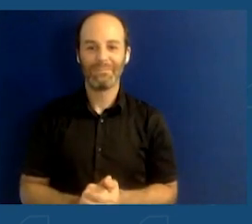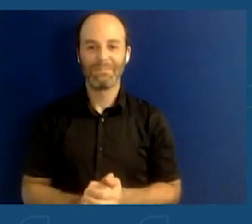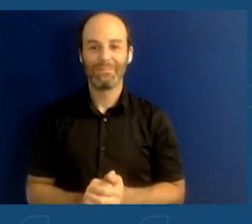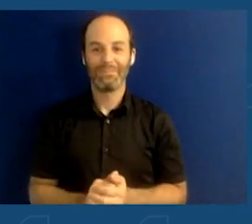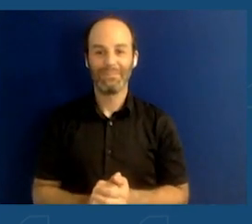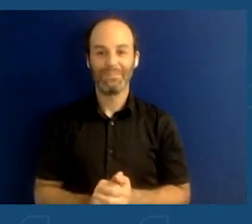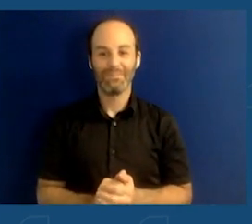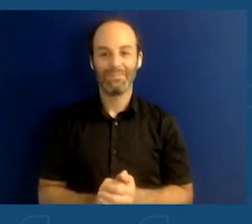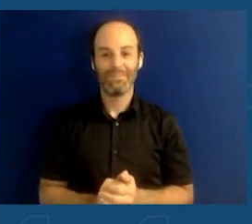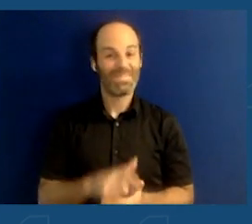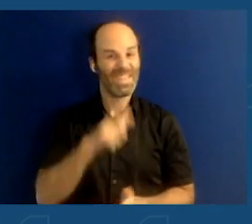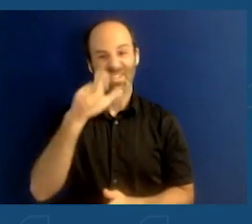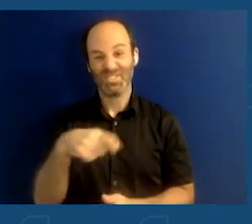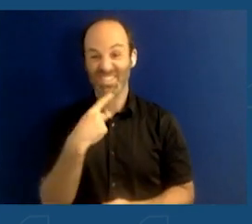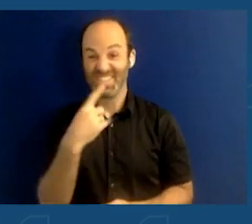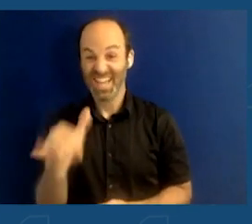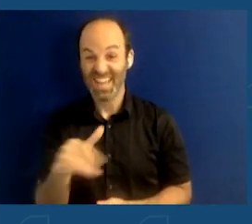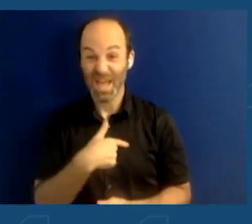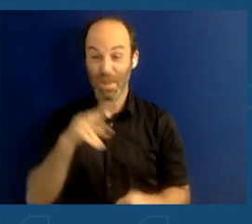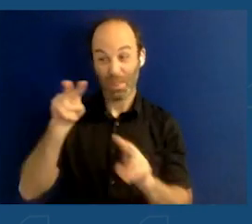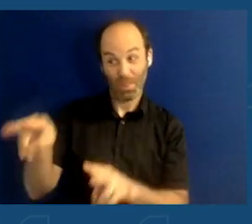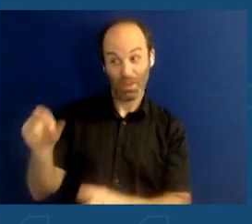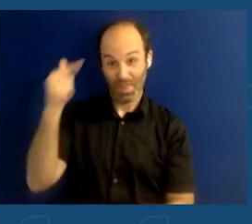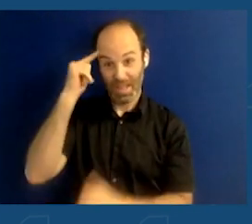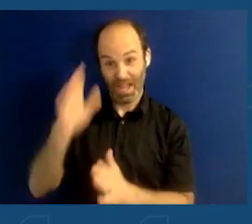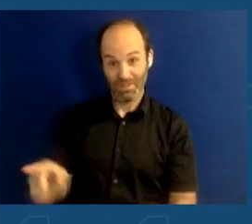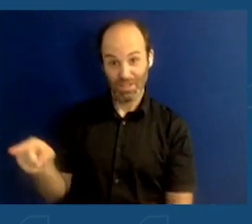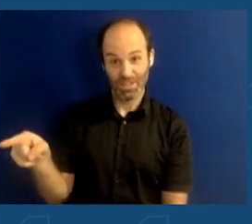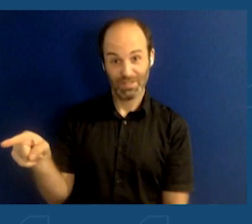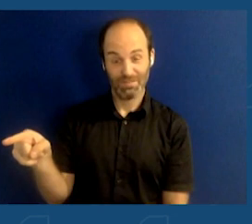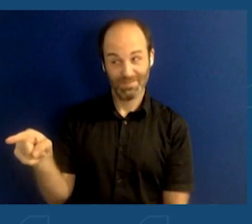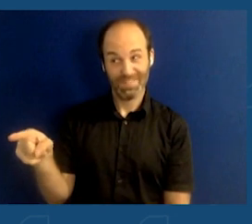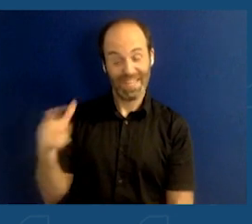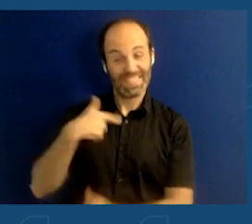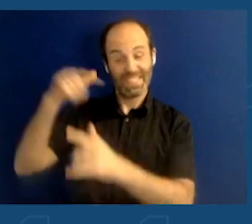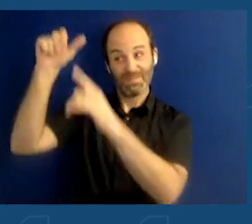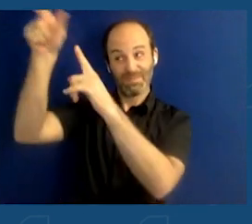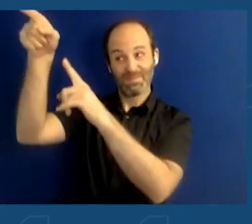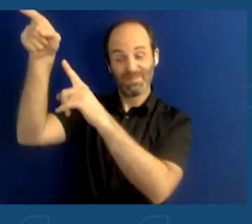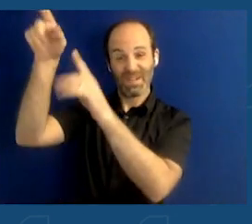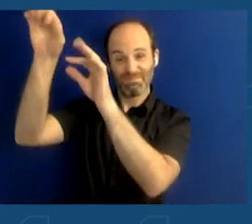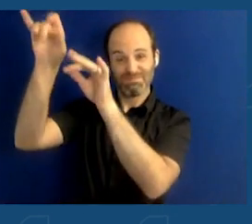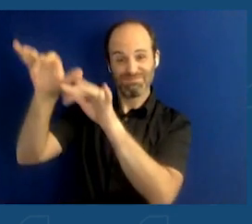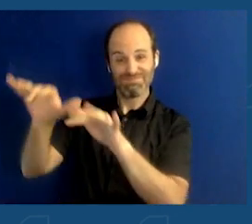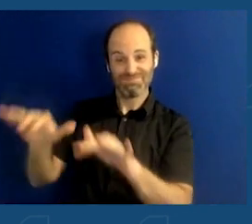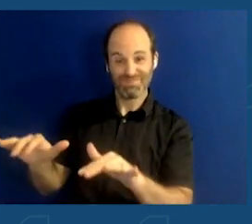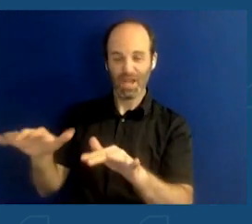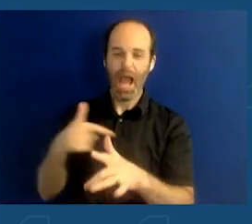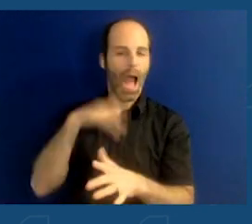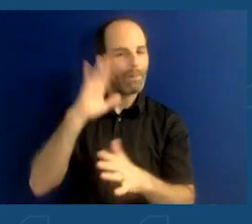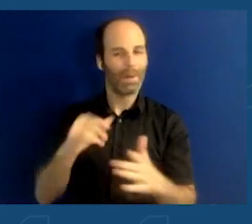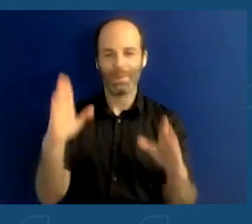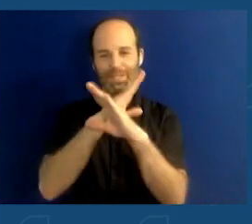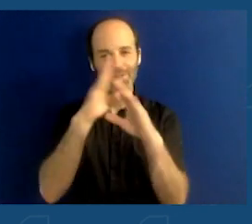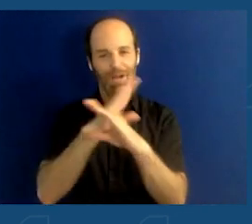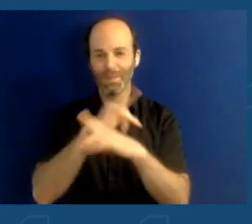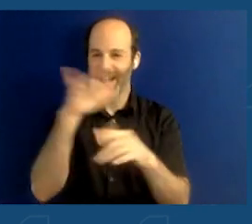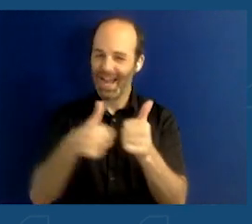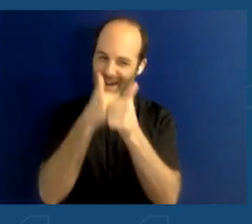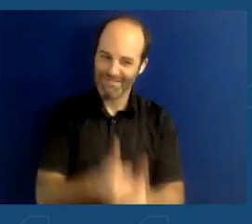I shouldn't say this, but look at the governor. I mean, just start at the top down. Get in trouble. Got to stay on script. Got to stay.